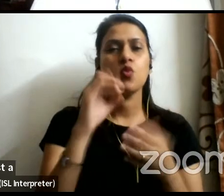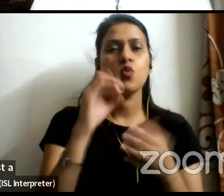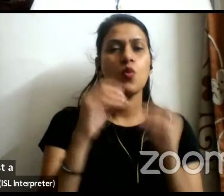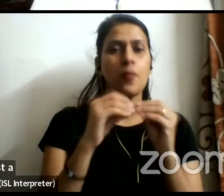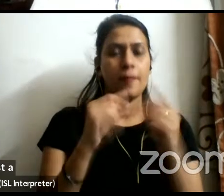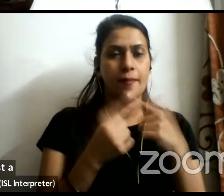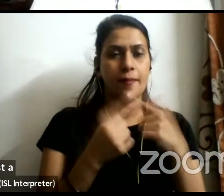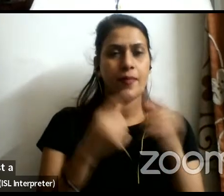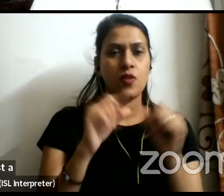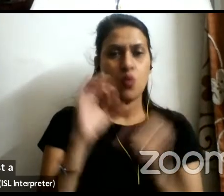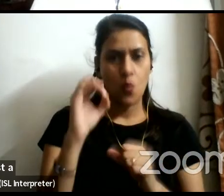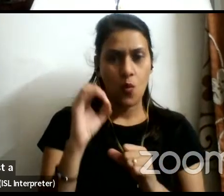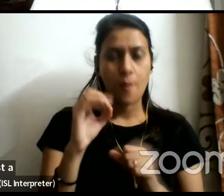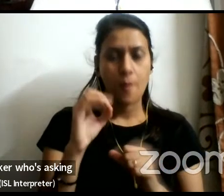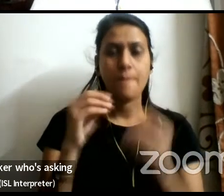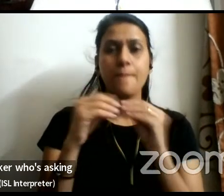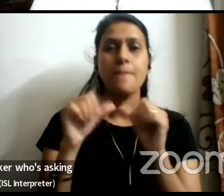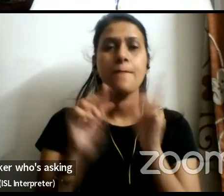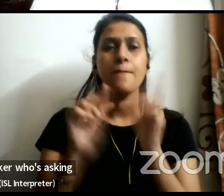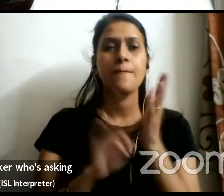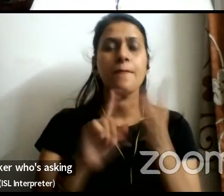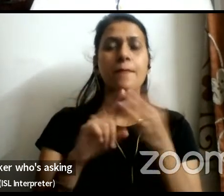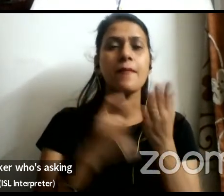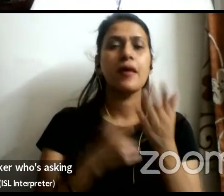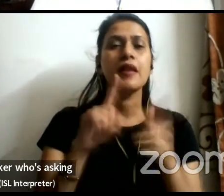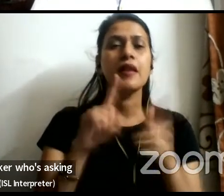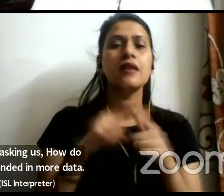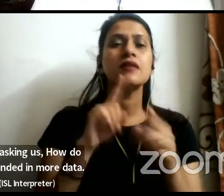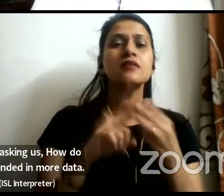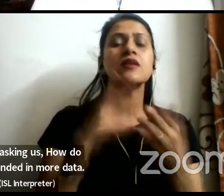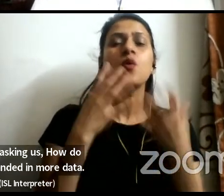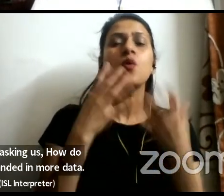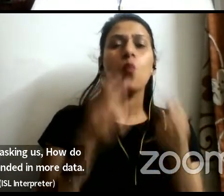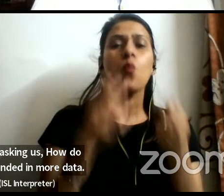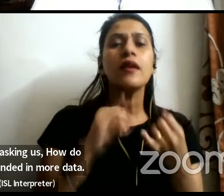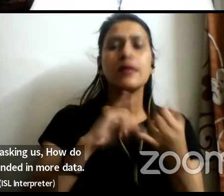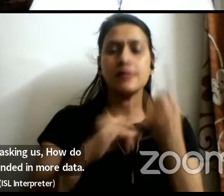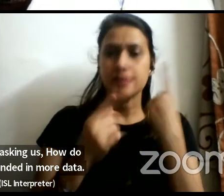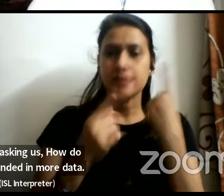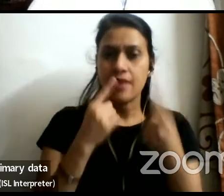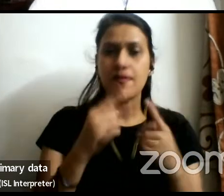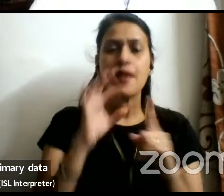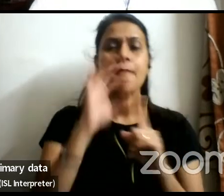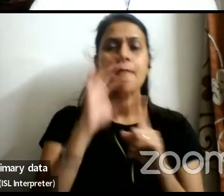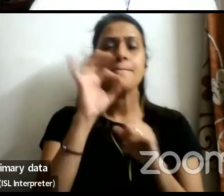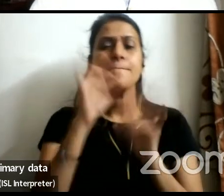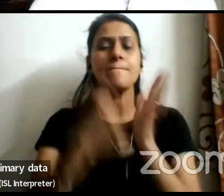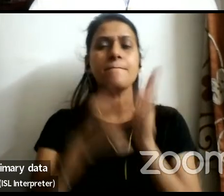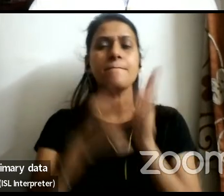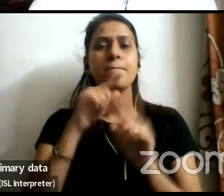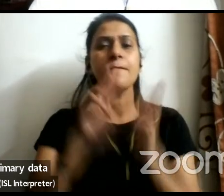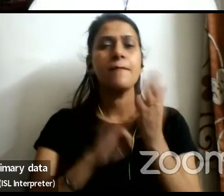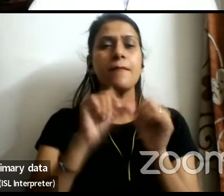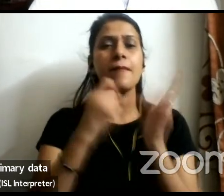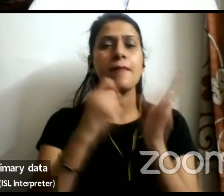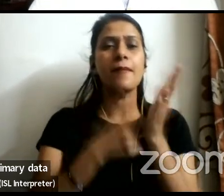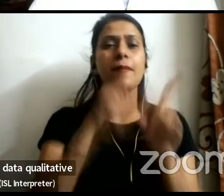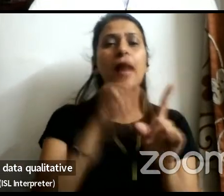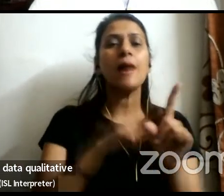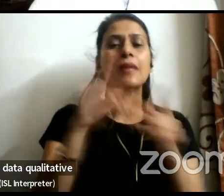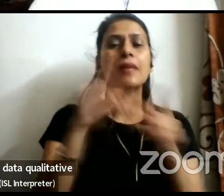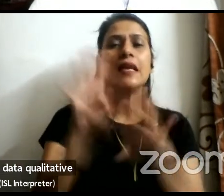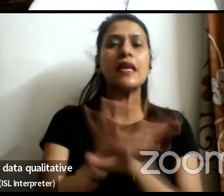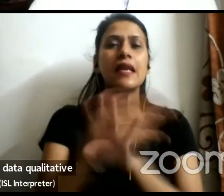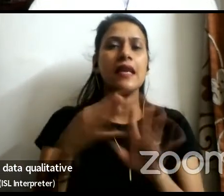competition enforcement grounded in more data, basically grounded in surveys, primary data, qualitative or quantitative? How do we ensure